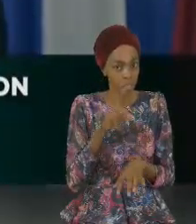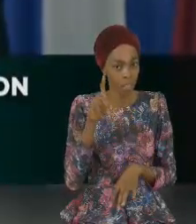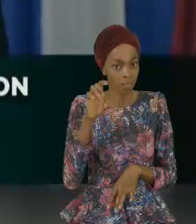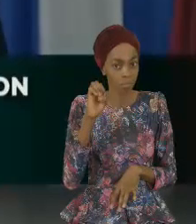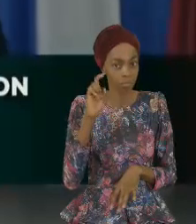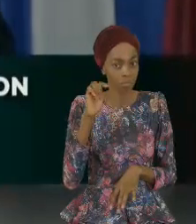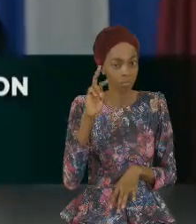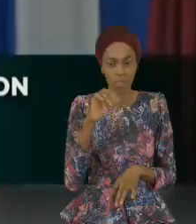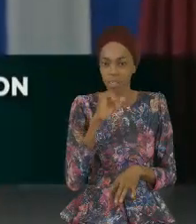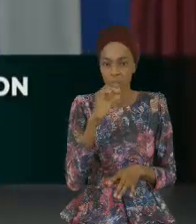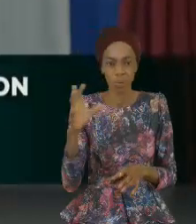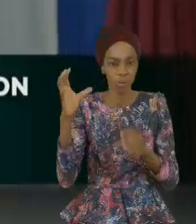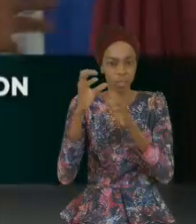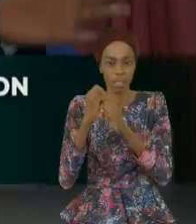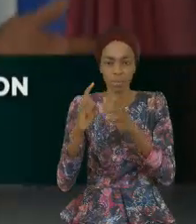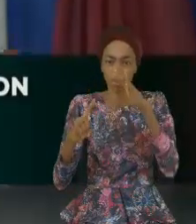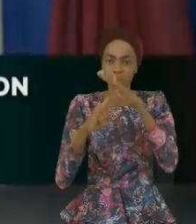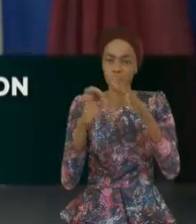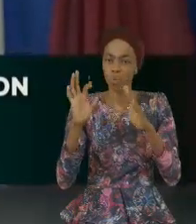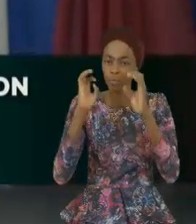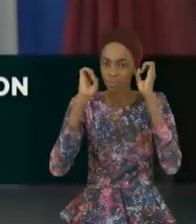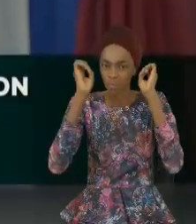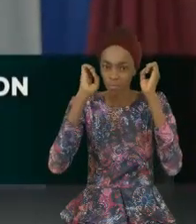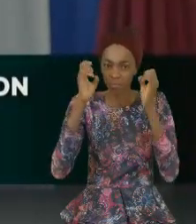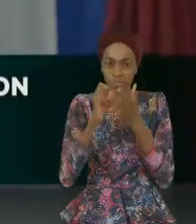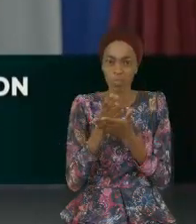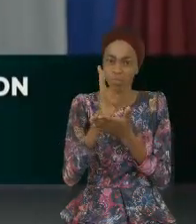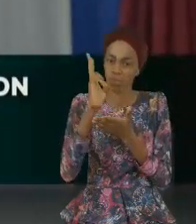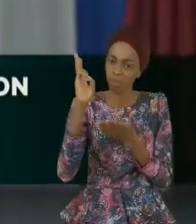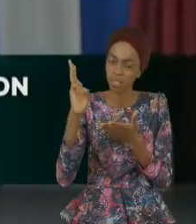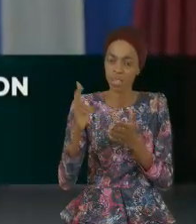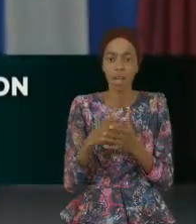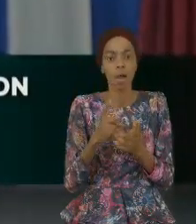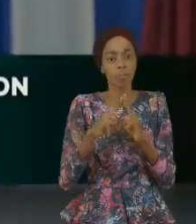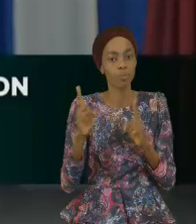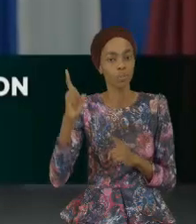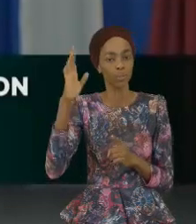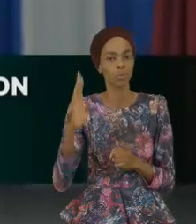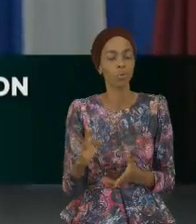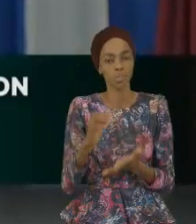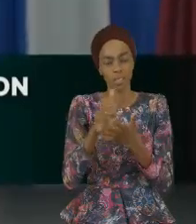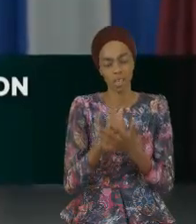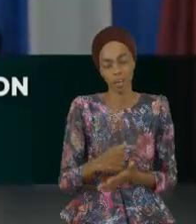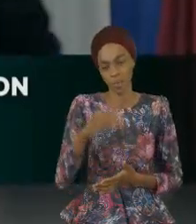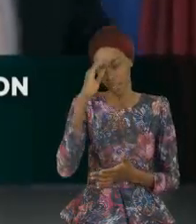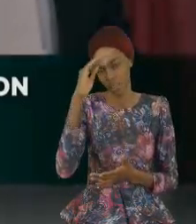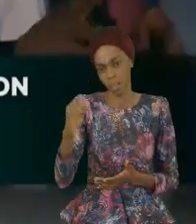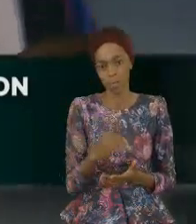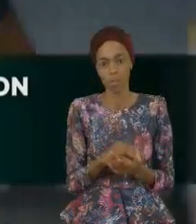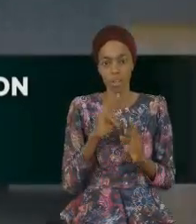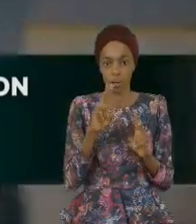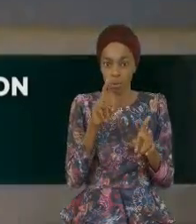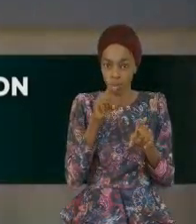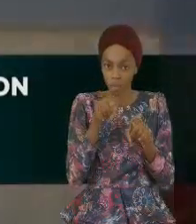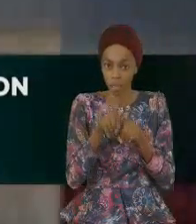He didn't reach the pinnacle of university education, and the Lord helped him. Looks like you are the